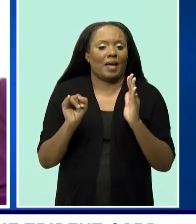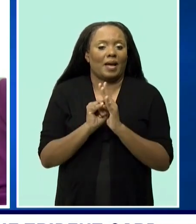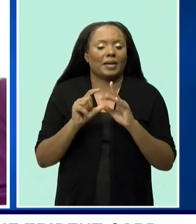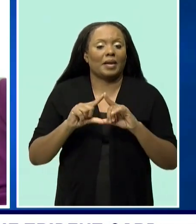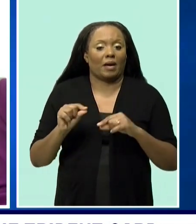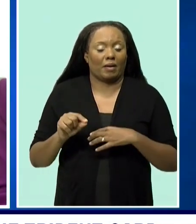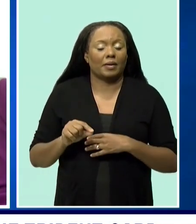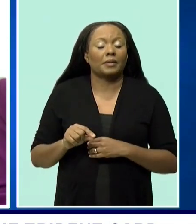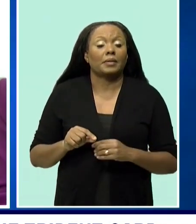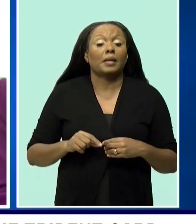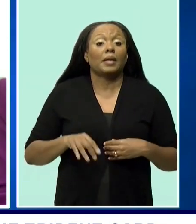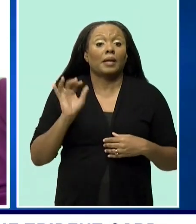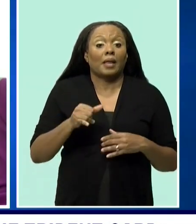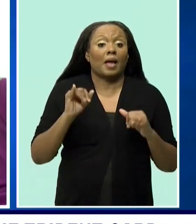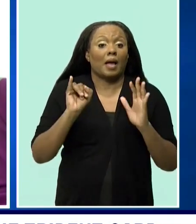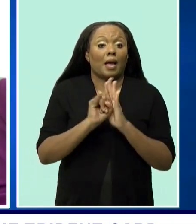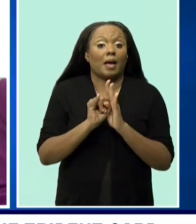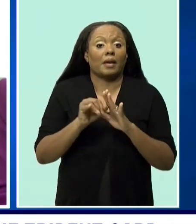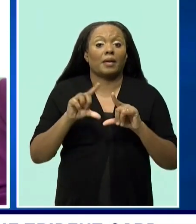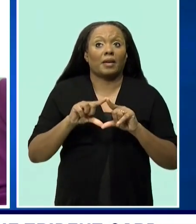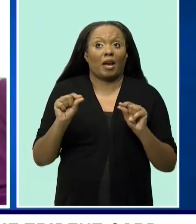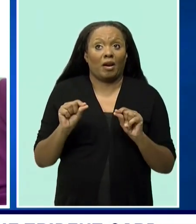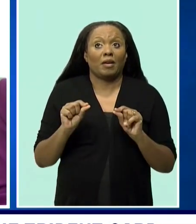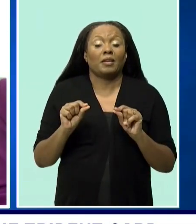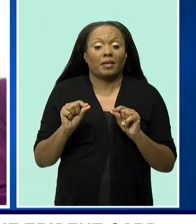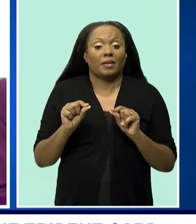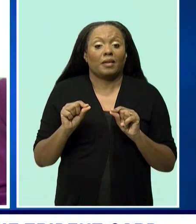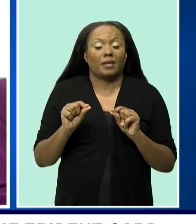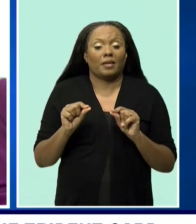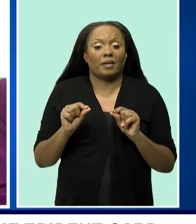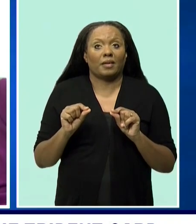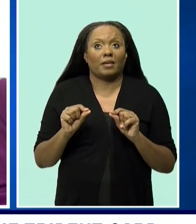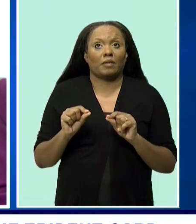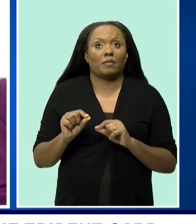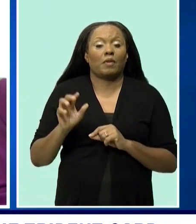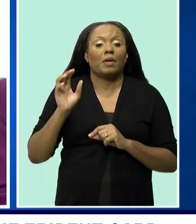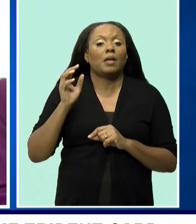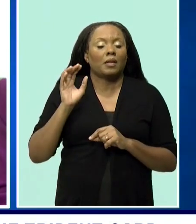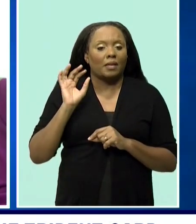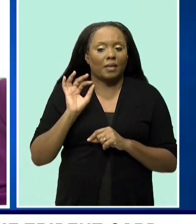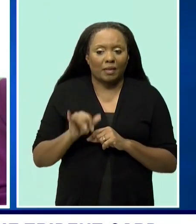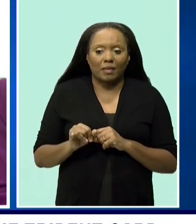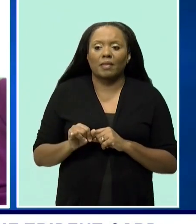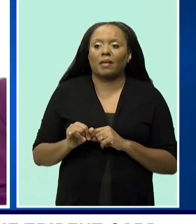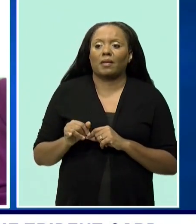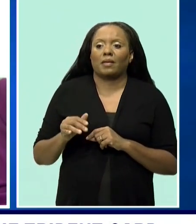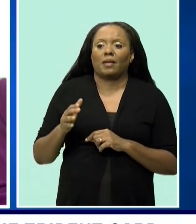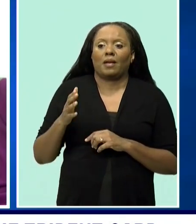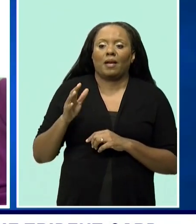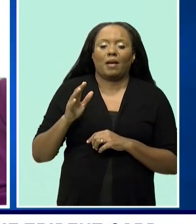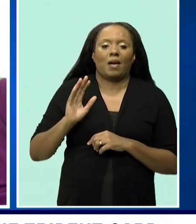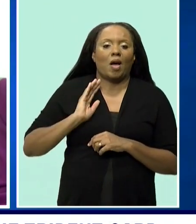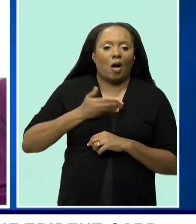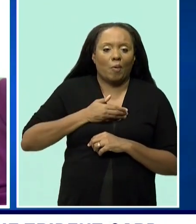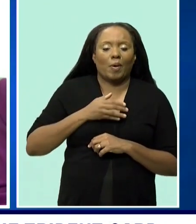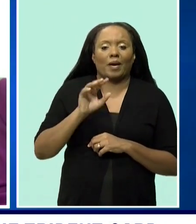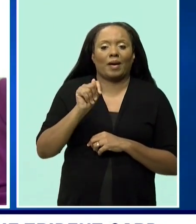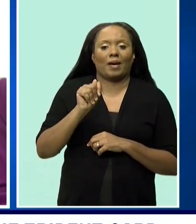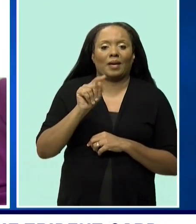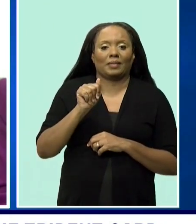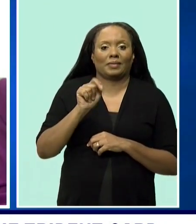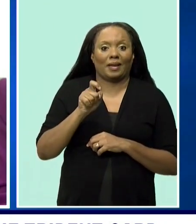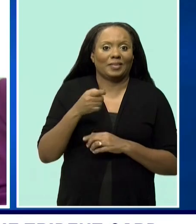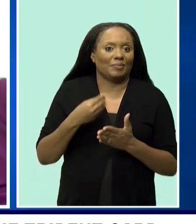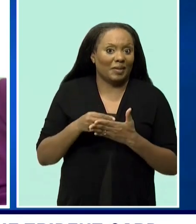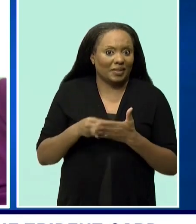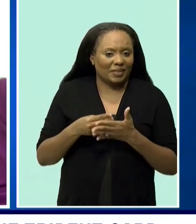tangible evidence of the responsible utilization of your taxpayers' dollars and my taxpayers' dollars. As you look at